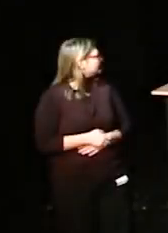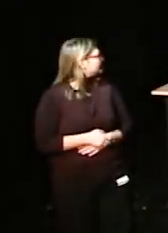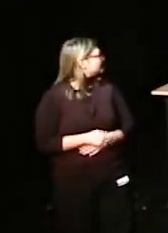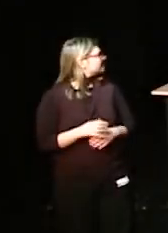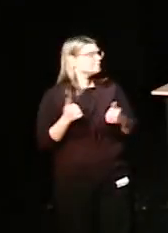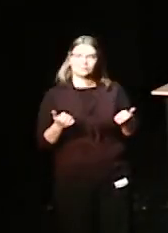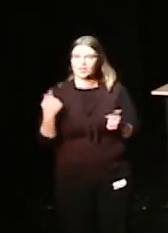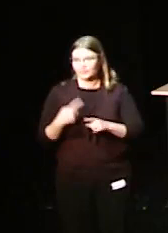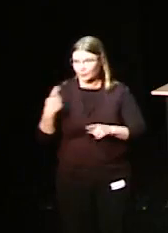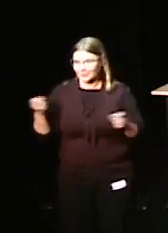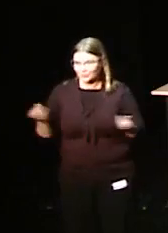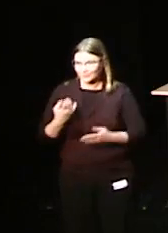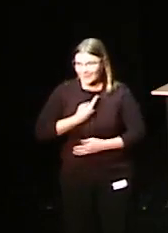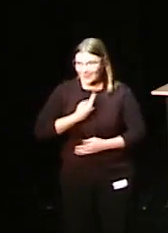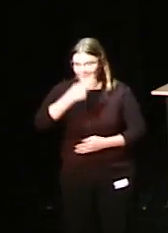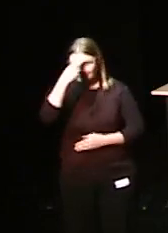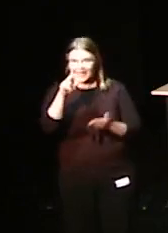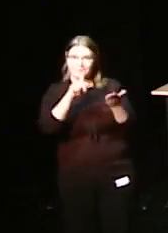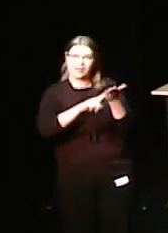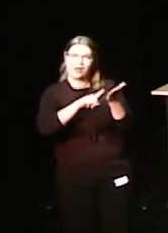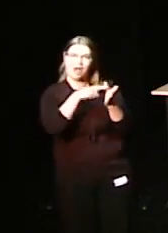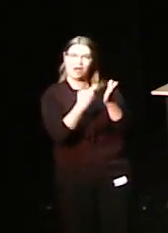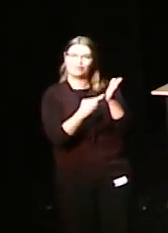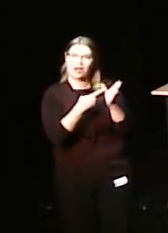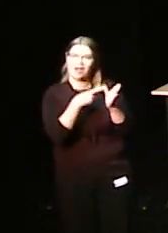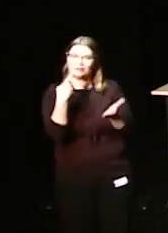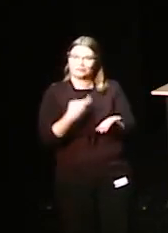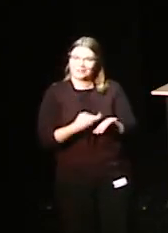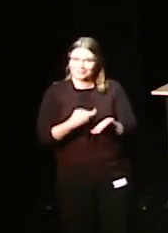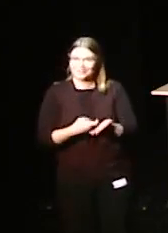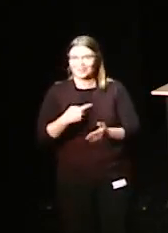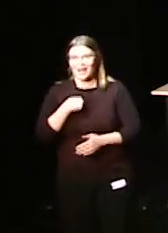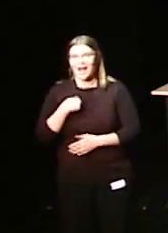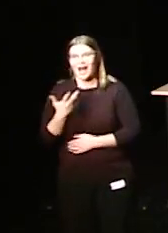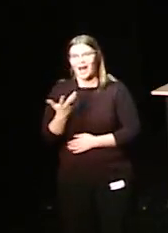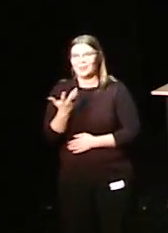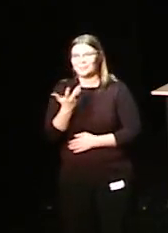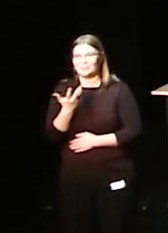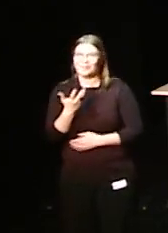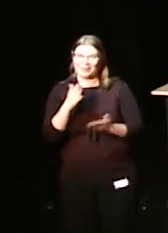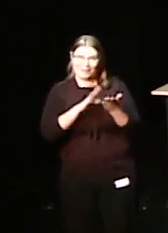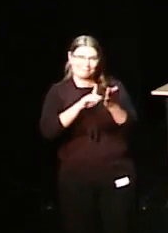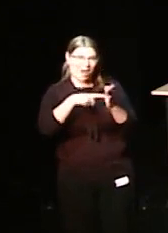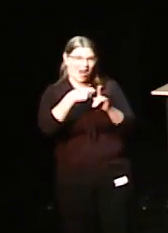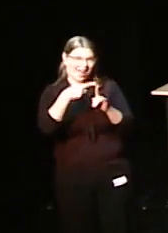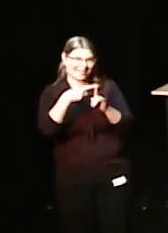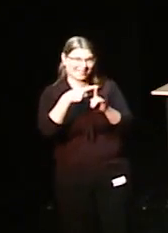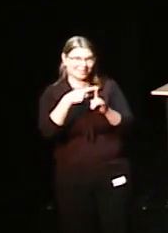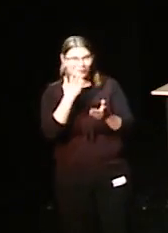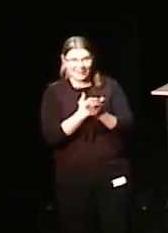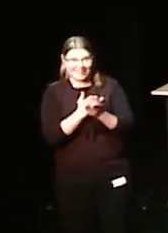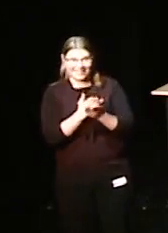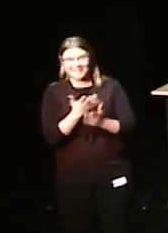Thanks. I'll just very quickly introduce myself. My name is Lara Ratnaraja, and Mike might be the fifth person in Birmingham that got my surname right, so I'm quite impressed with